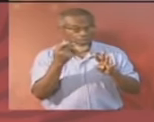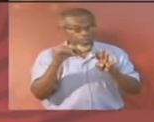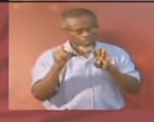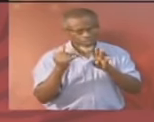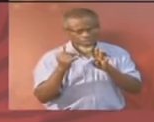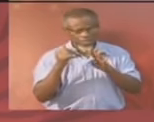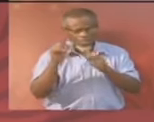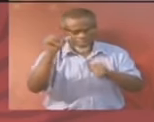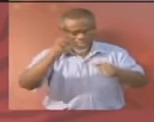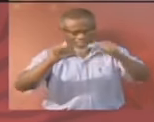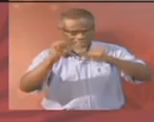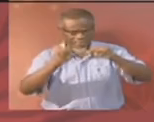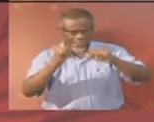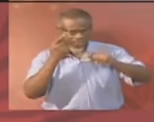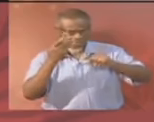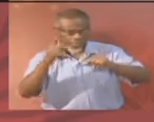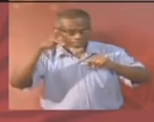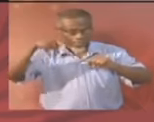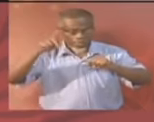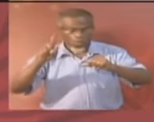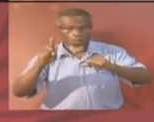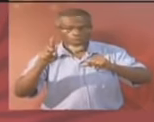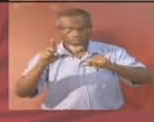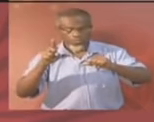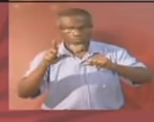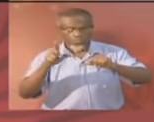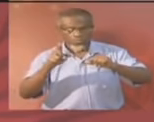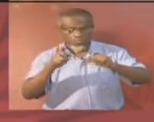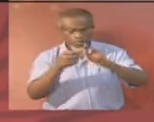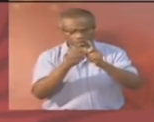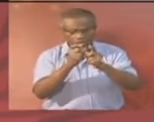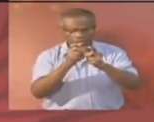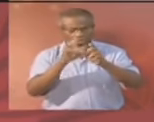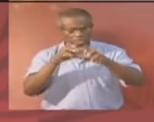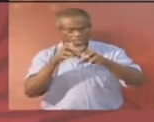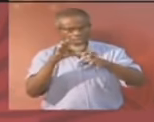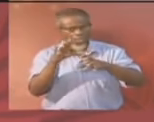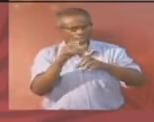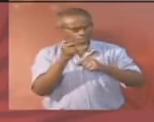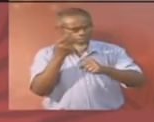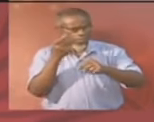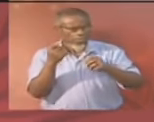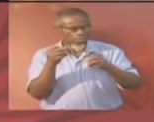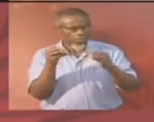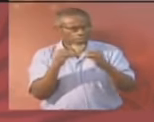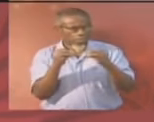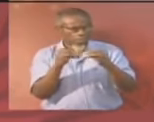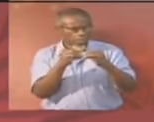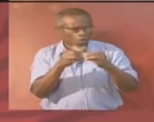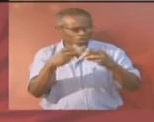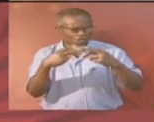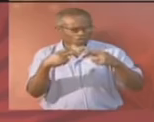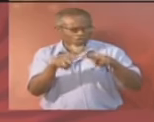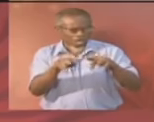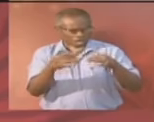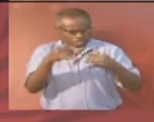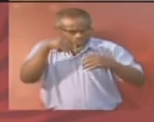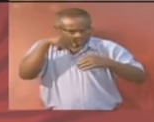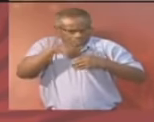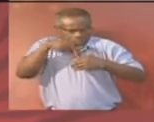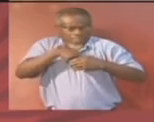that the P1 lineage, it replicates you tend to find higher levels of virus in people who are infected with P1, and that was